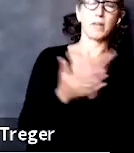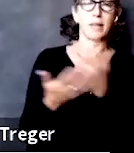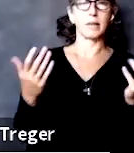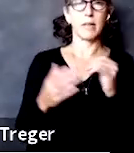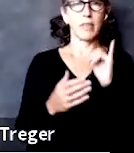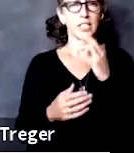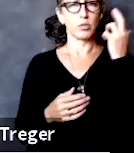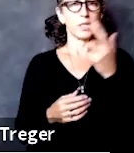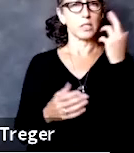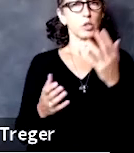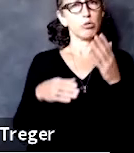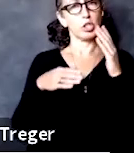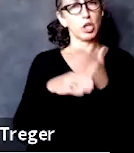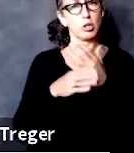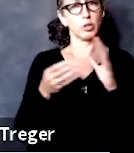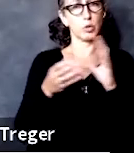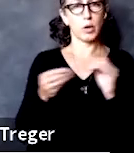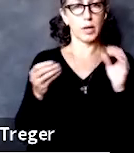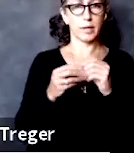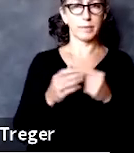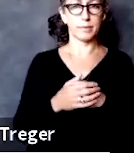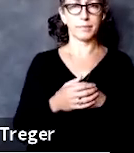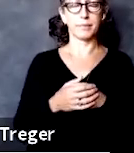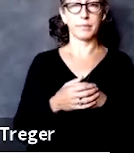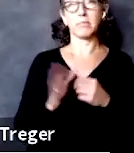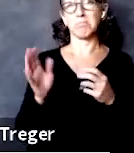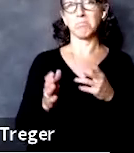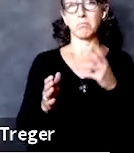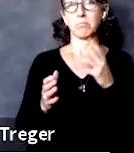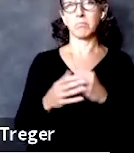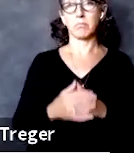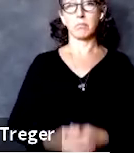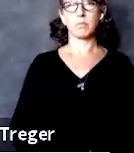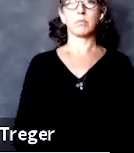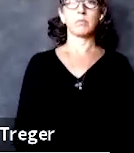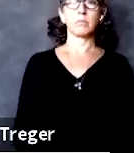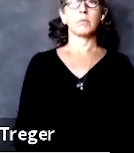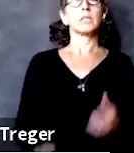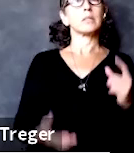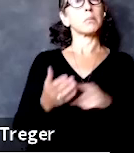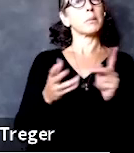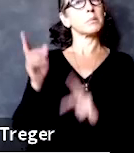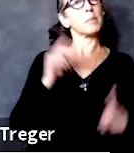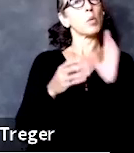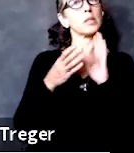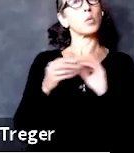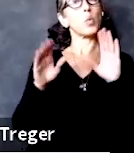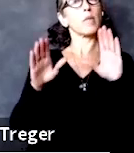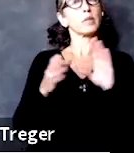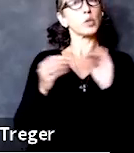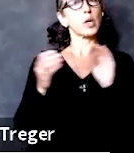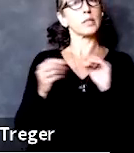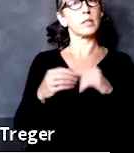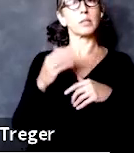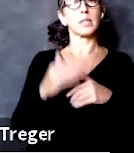sharing the story, is to get change. You can tell, I've seen it before, where people will tell wonderful stories. They'll go steps 1 through 4, and then